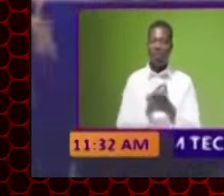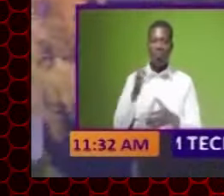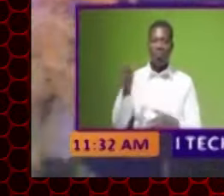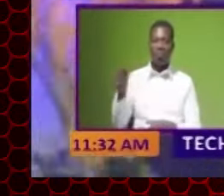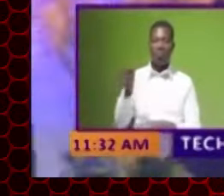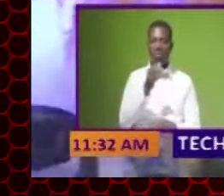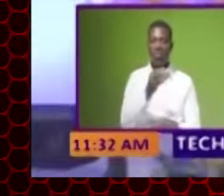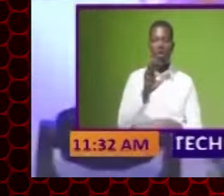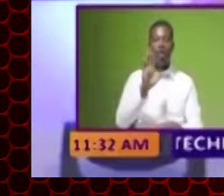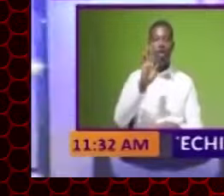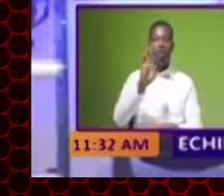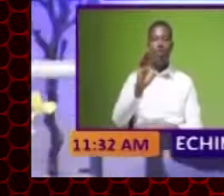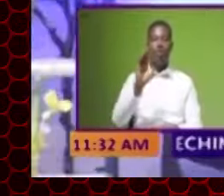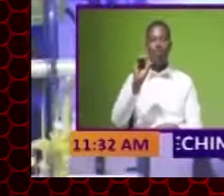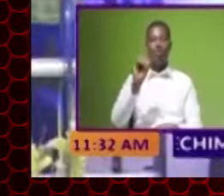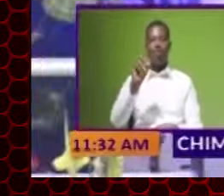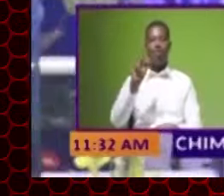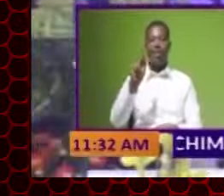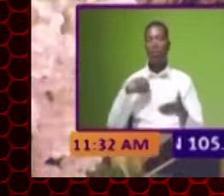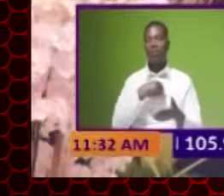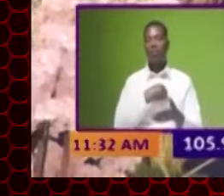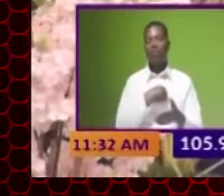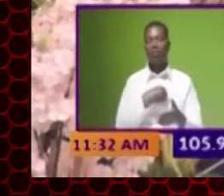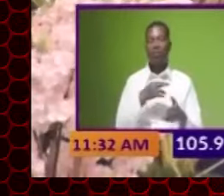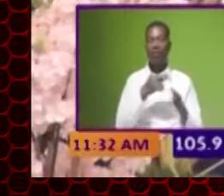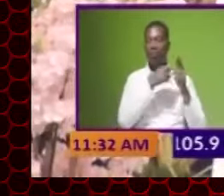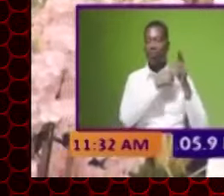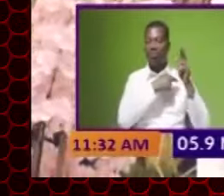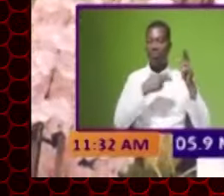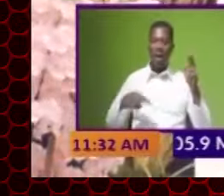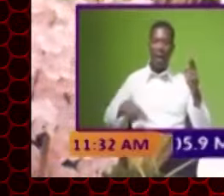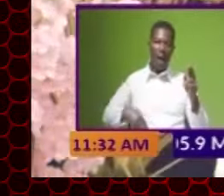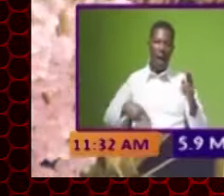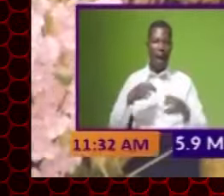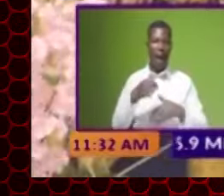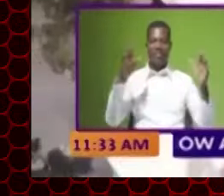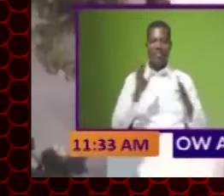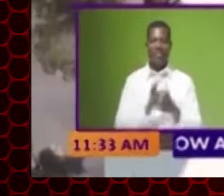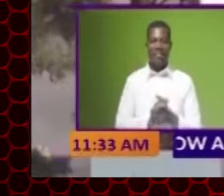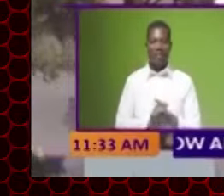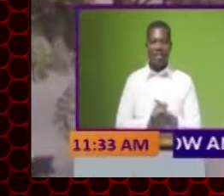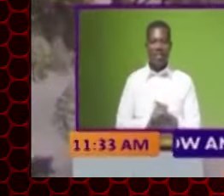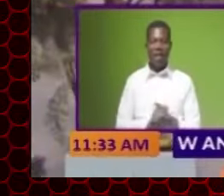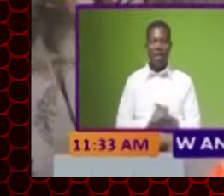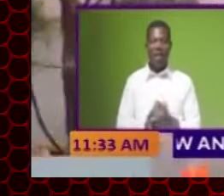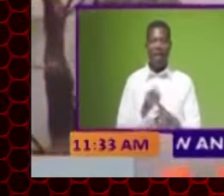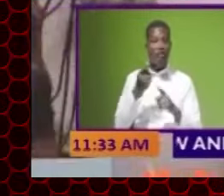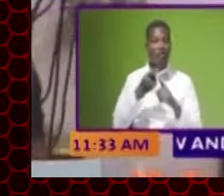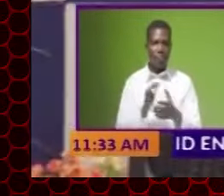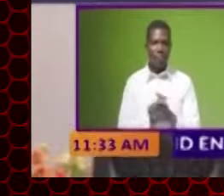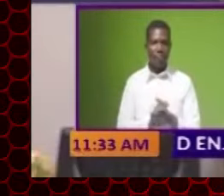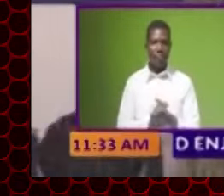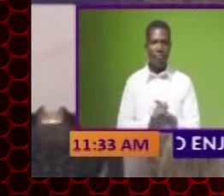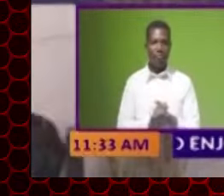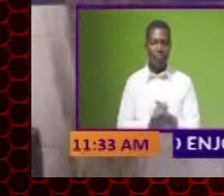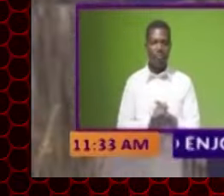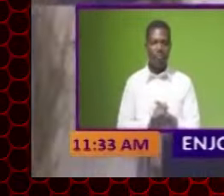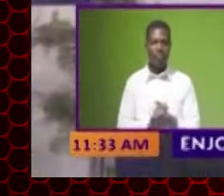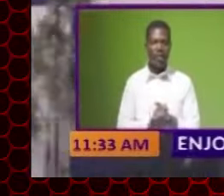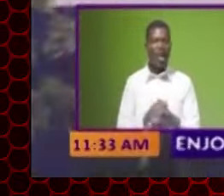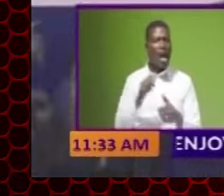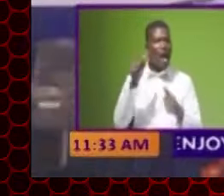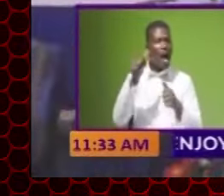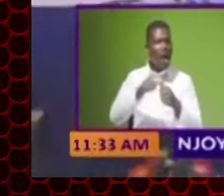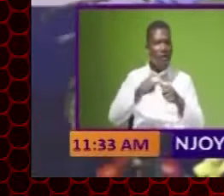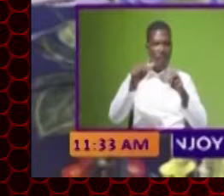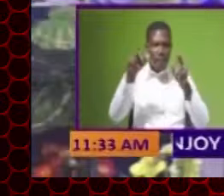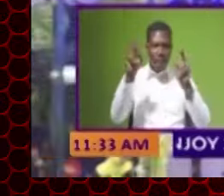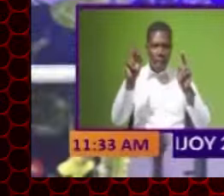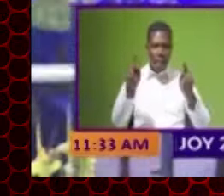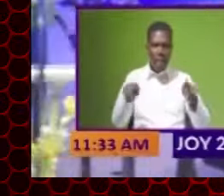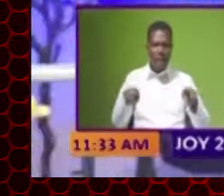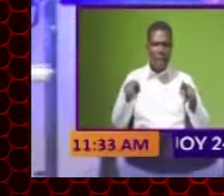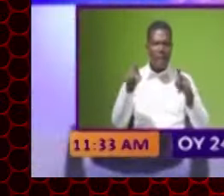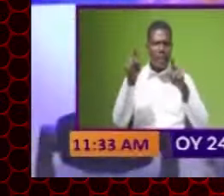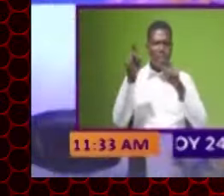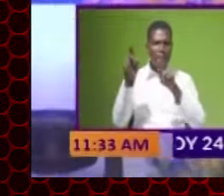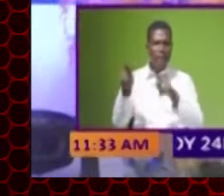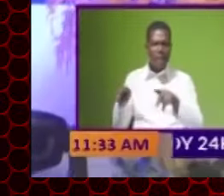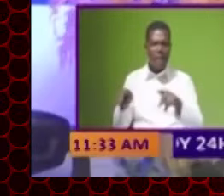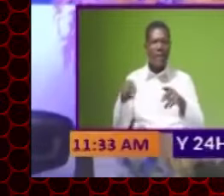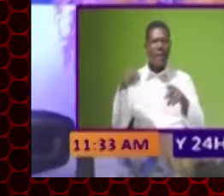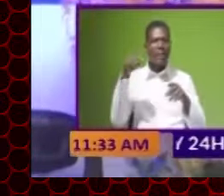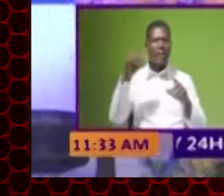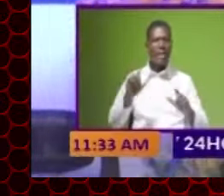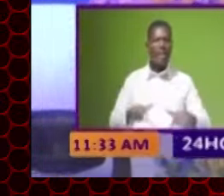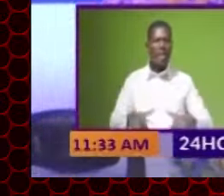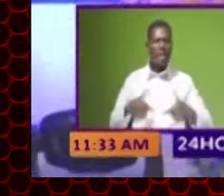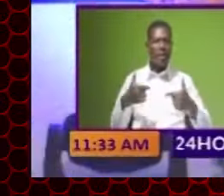for ne beye Philadelphia for. Amen. Amen. Amen. A friend, or does a ni biara wa wa